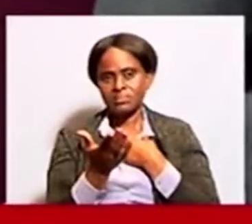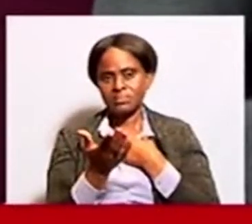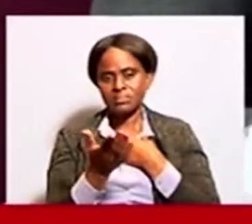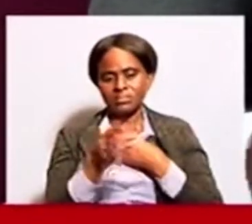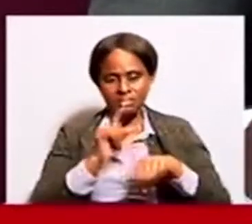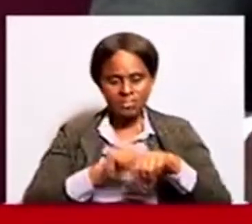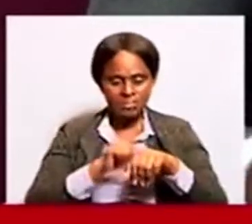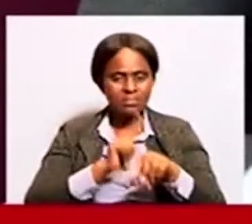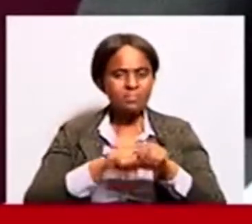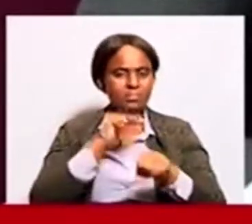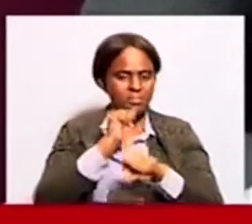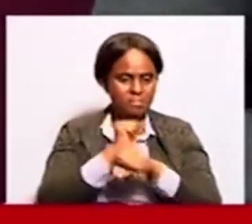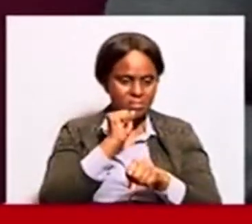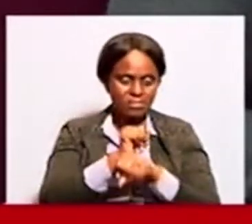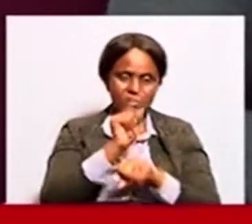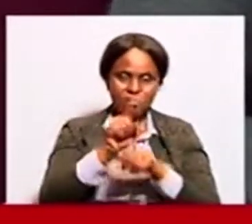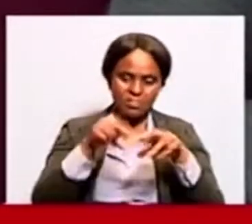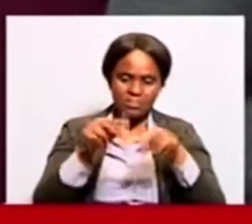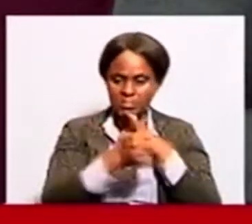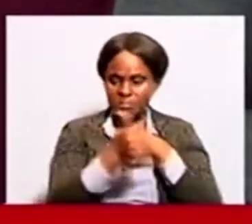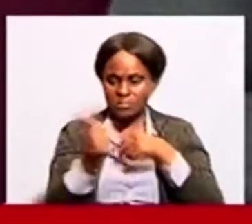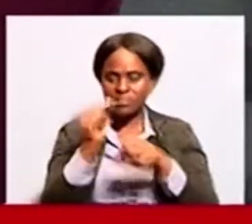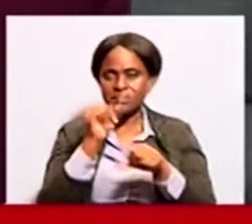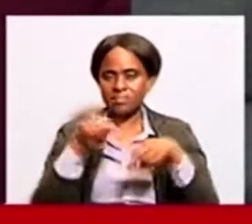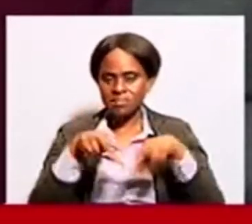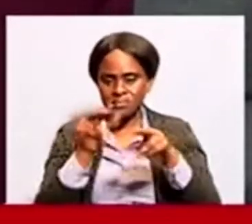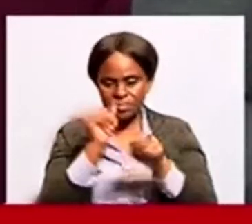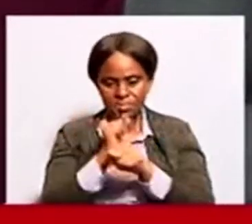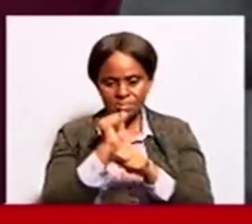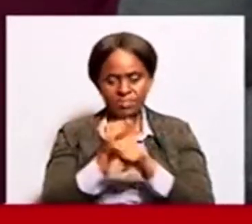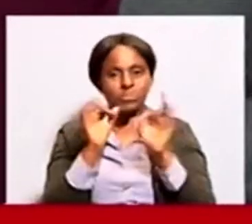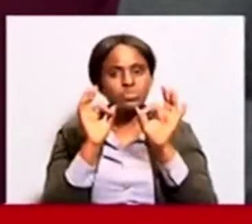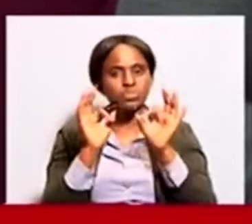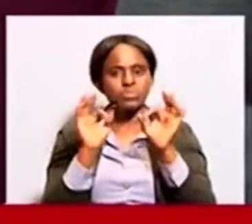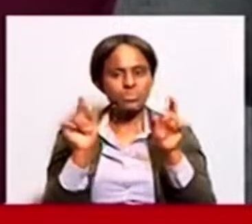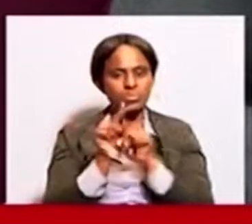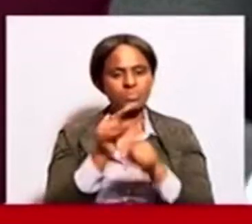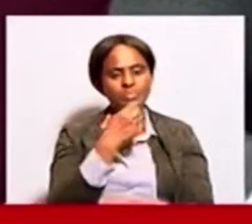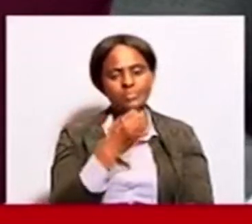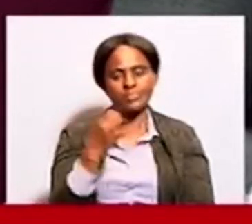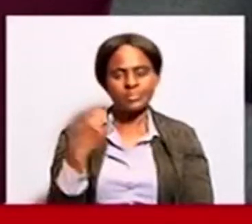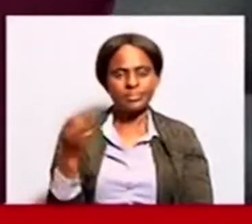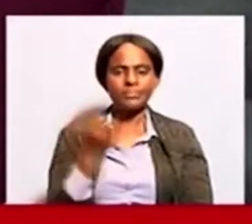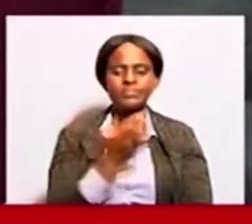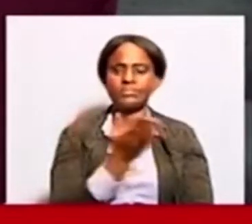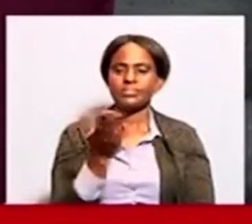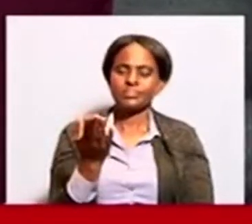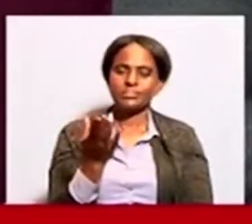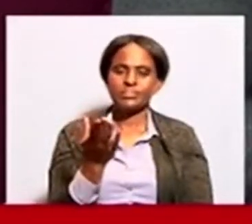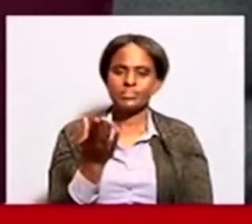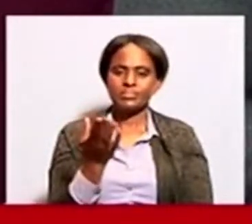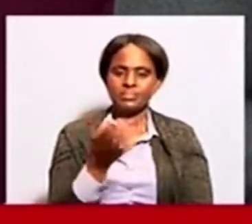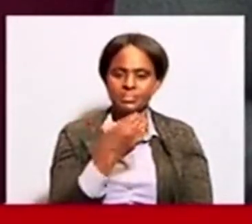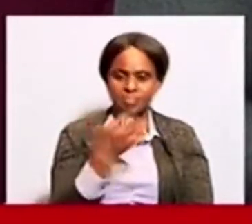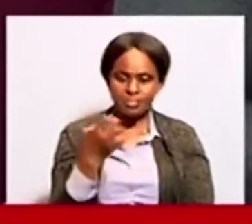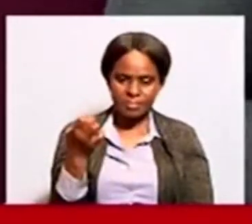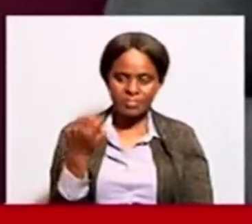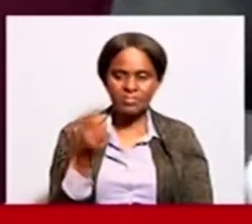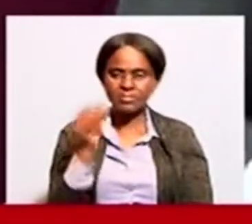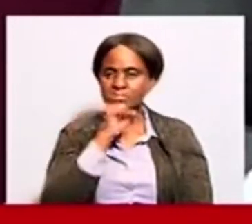time to work on this road. Other roads we are working on them, and the equipment, because it's